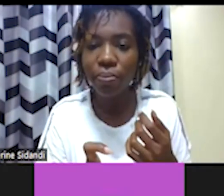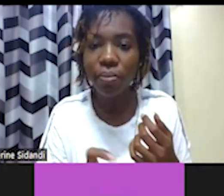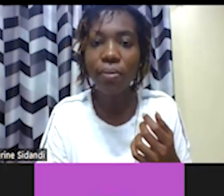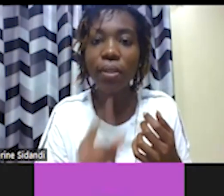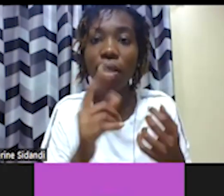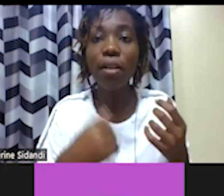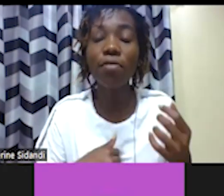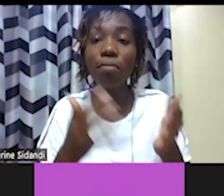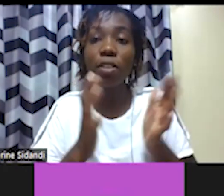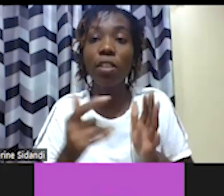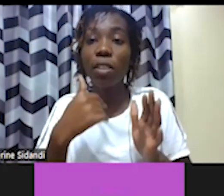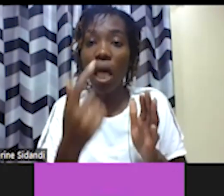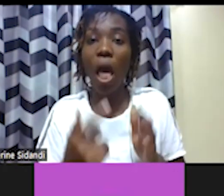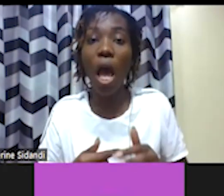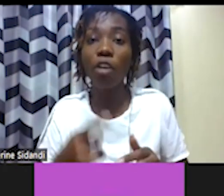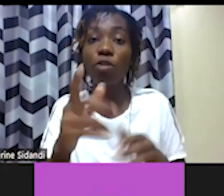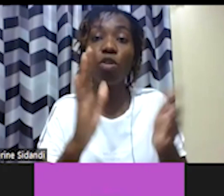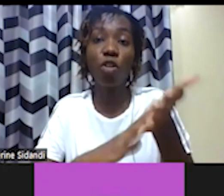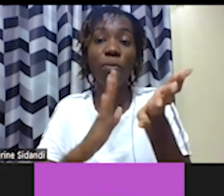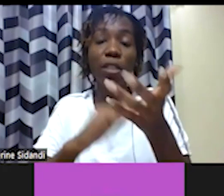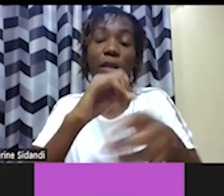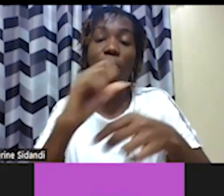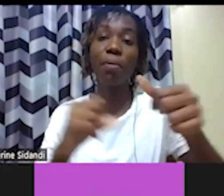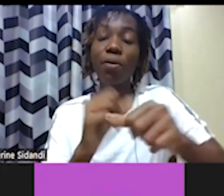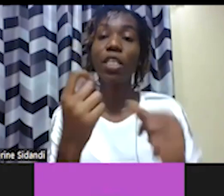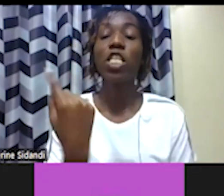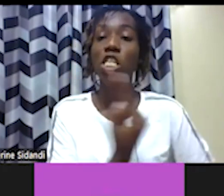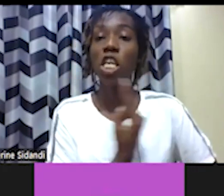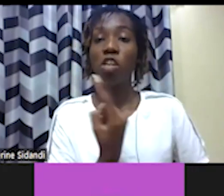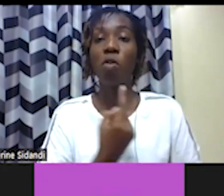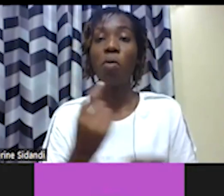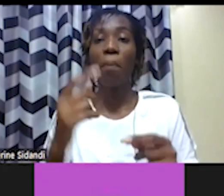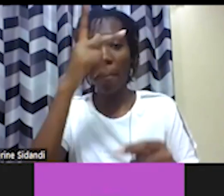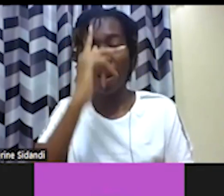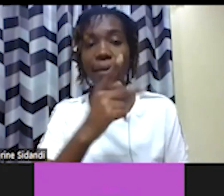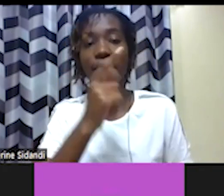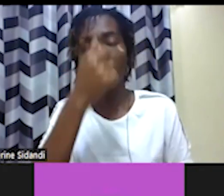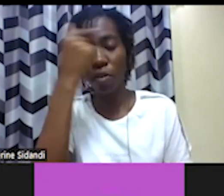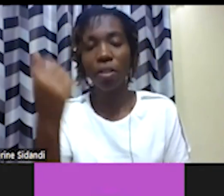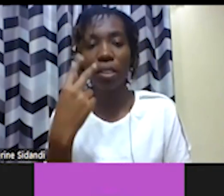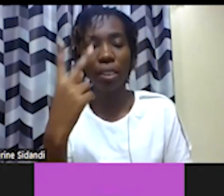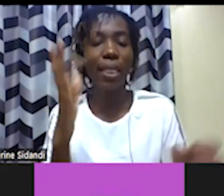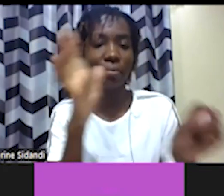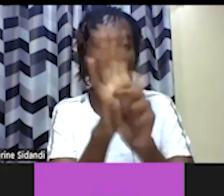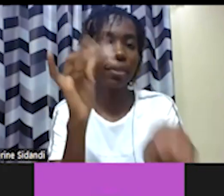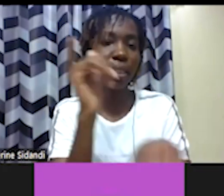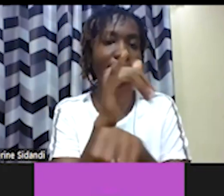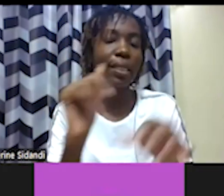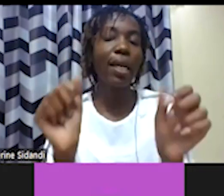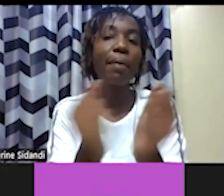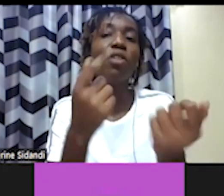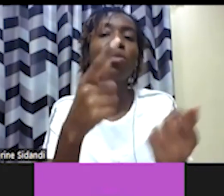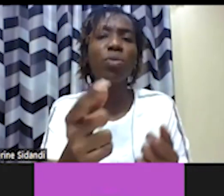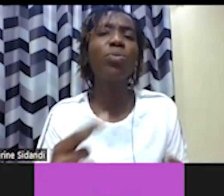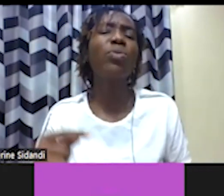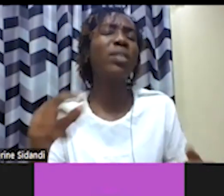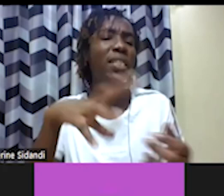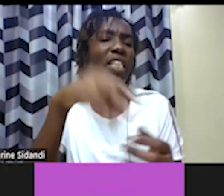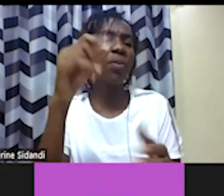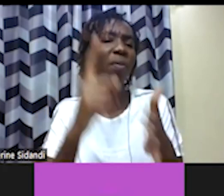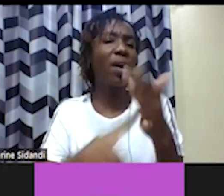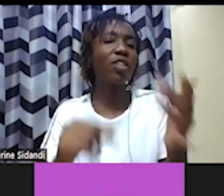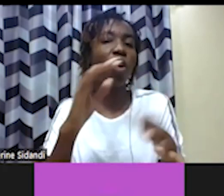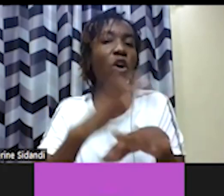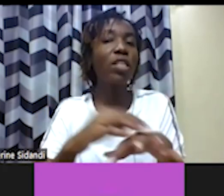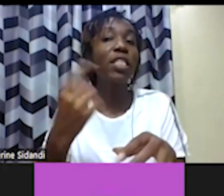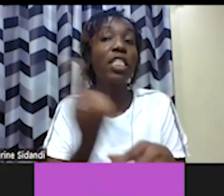somebody who says you need to comment on single parenting because we have seen a lot of that happening. Somebody is saying, what's your take on single mothers? And